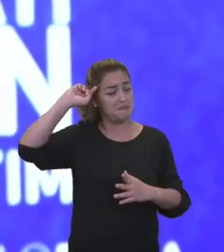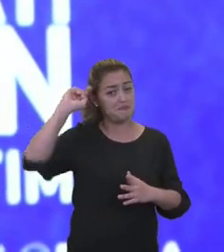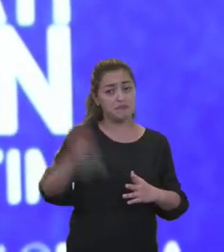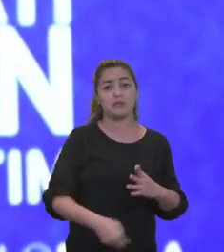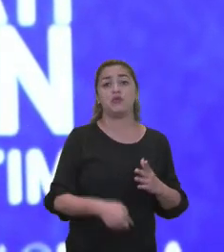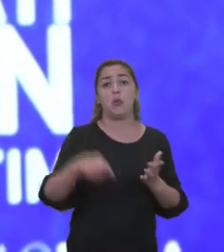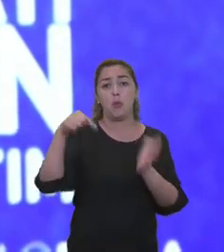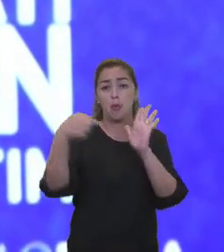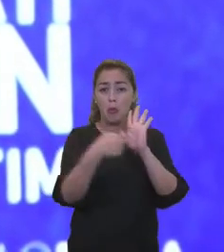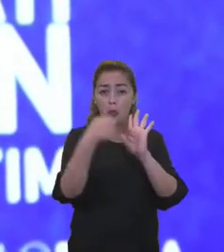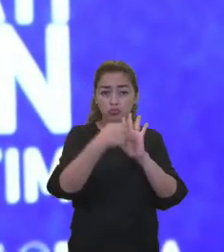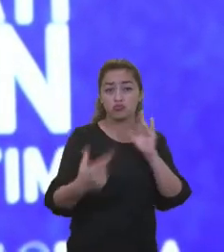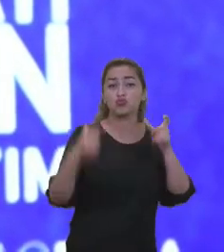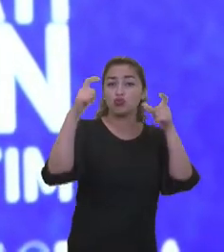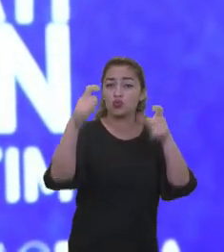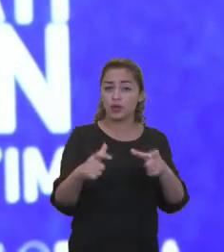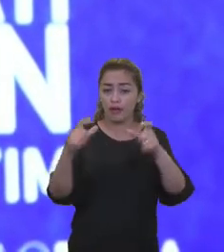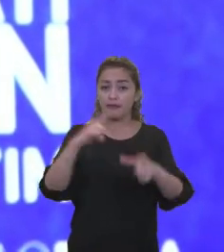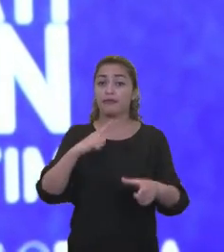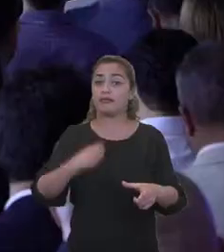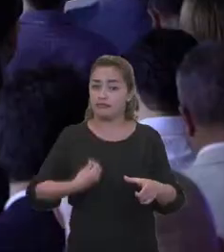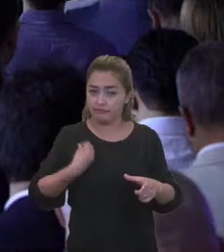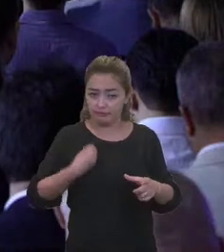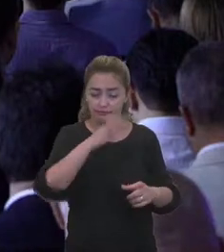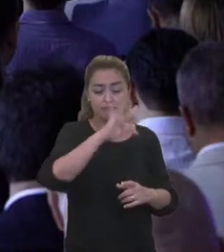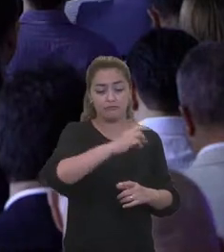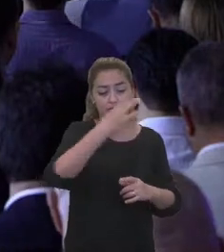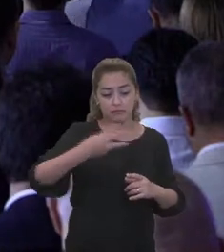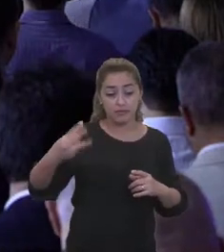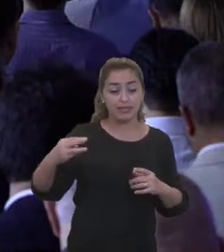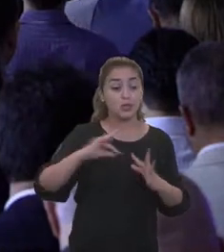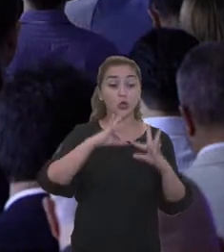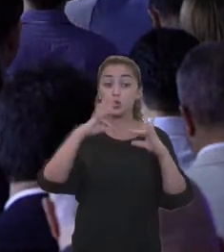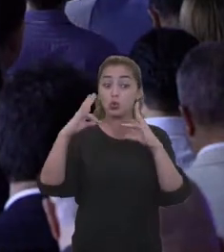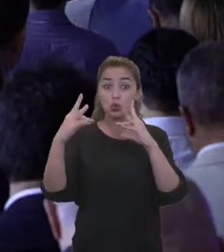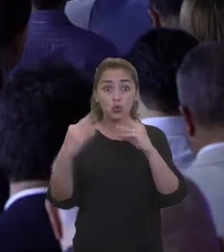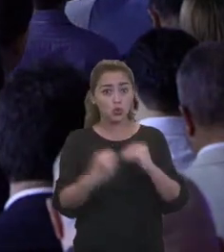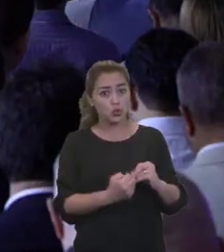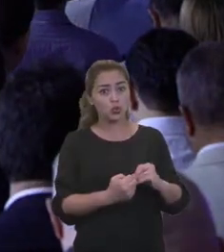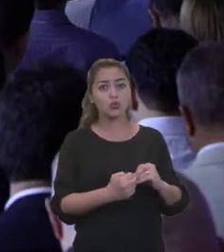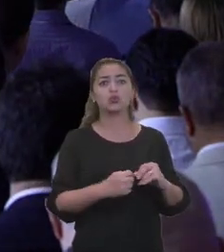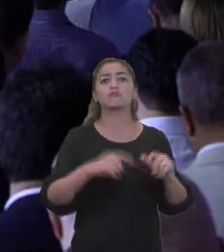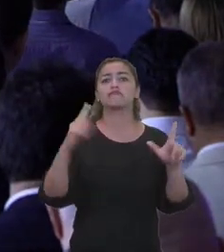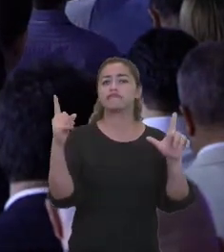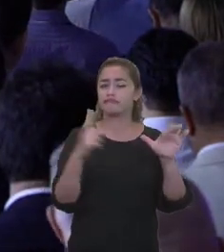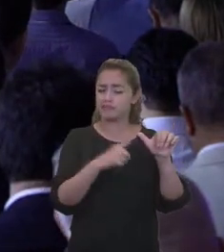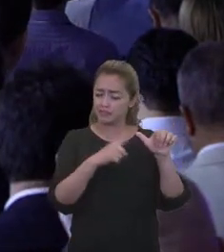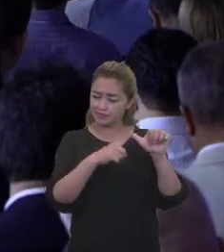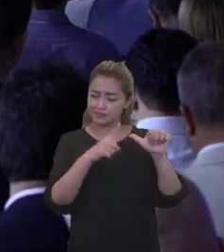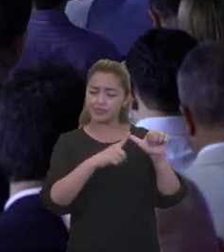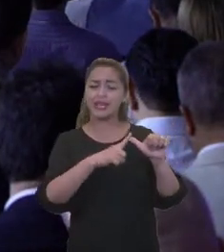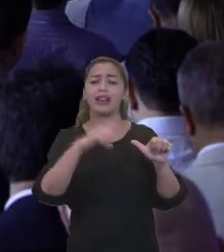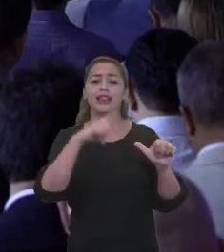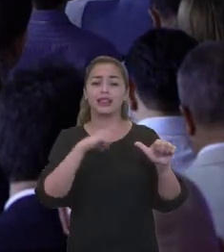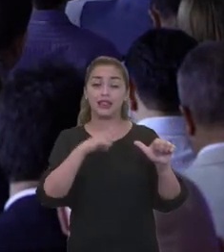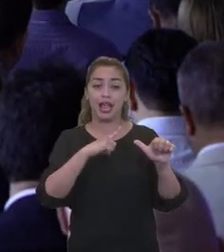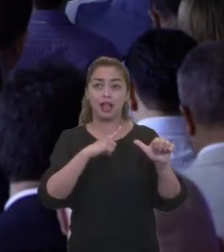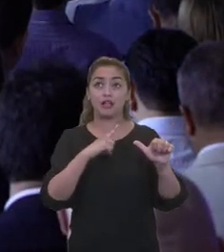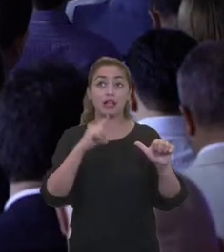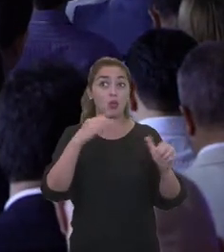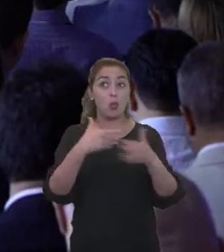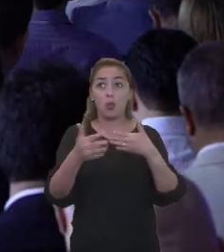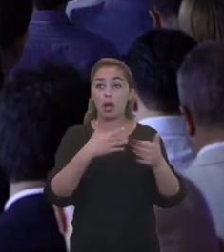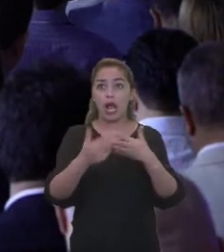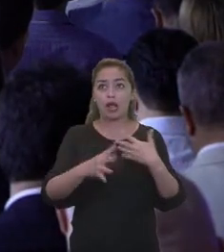presence. We have the largest mobile coverage in the country. Anything that we can decide to do, we have will